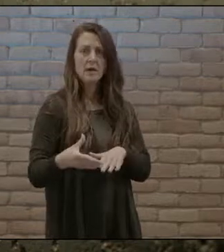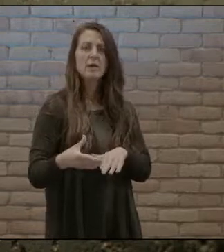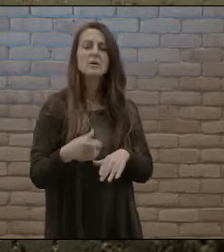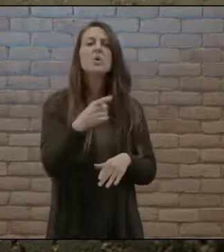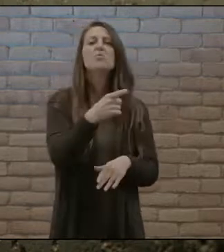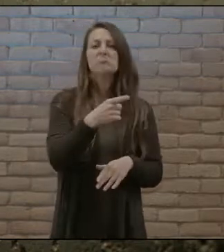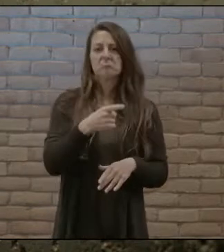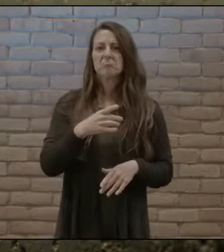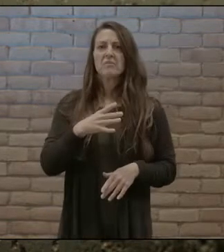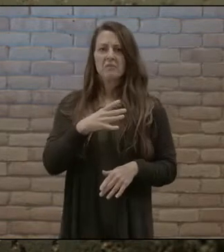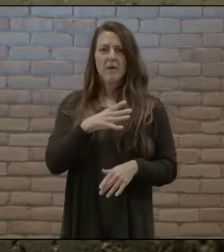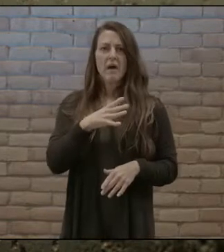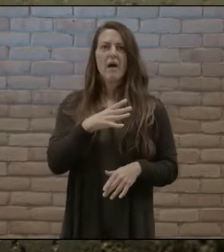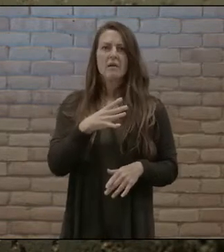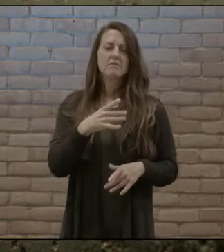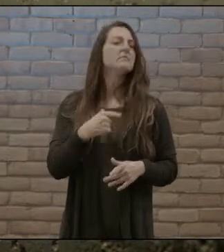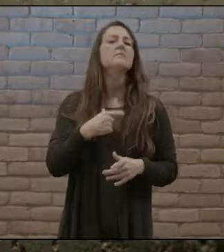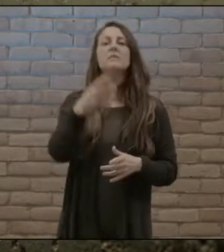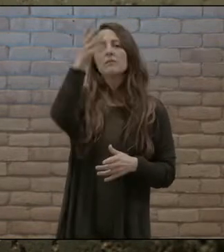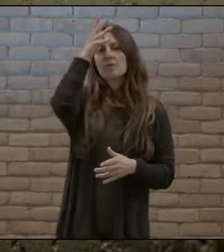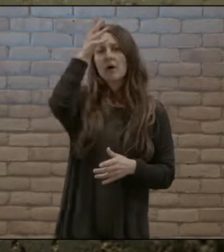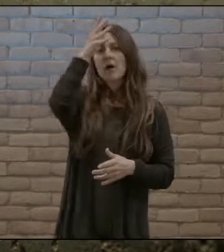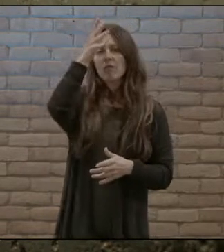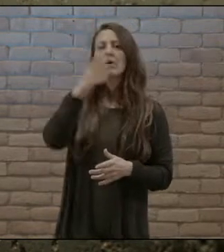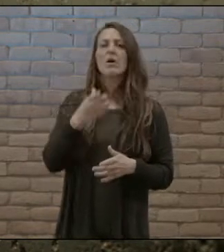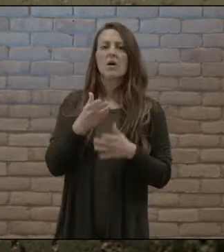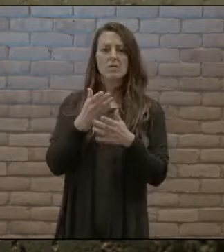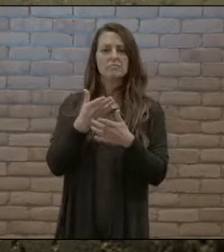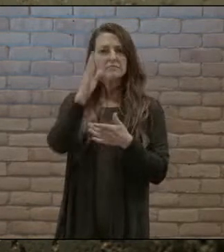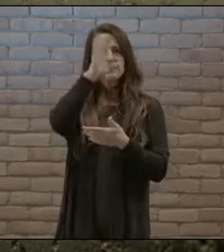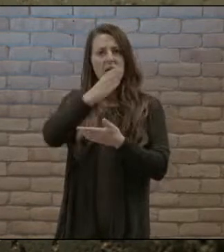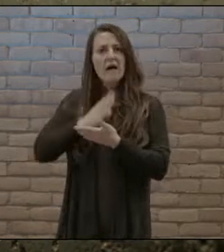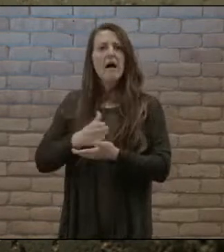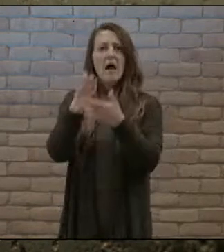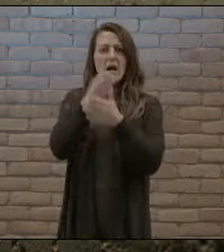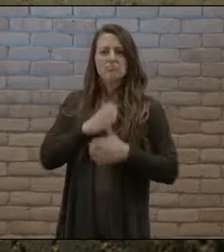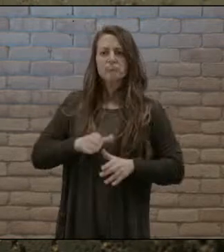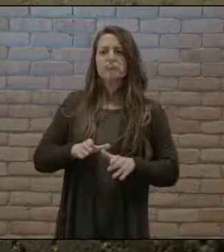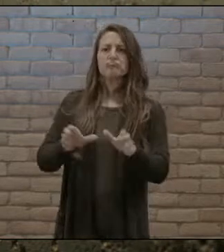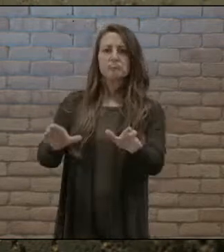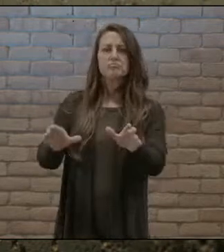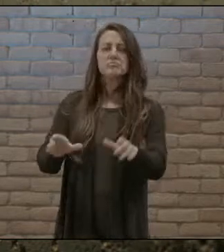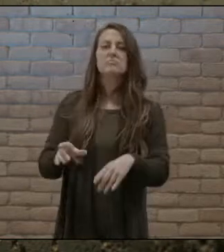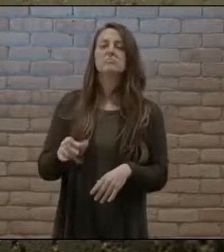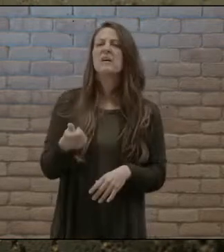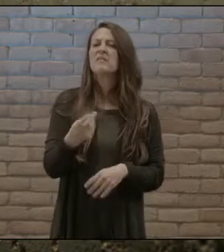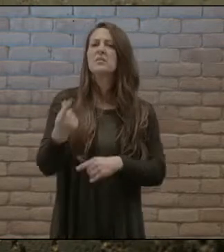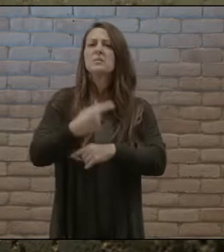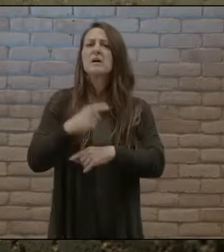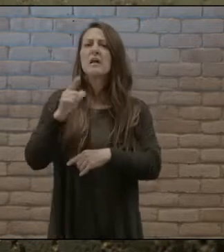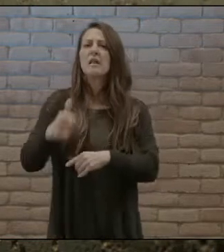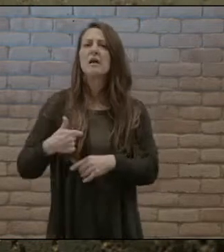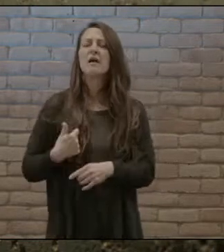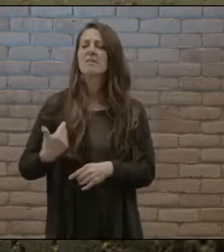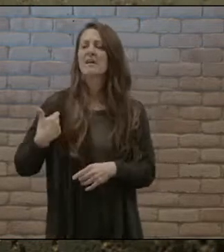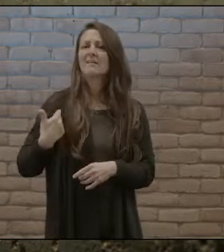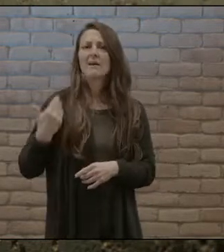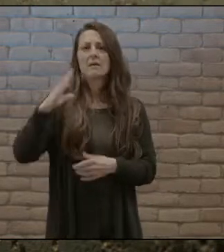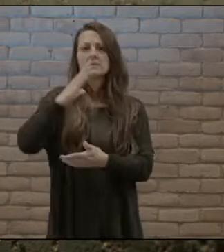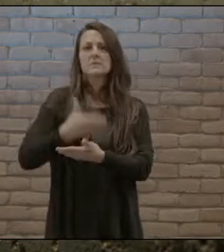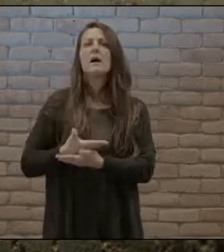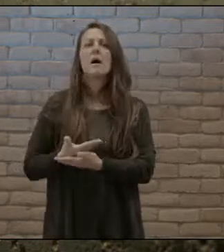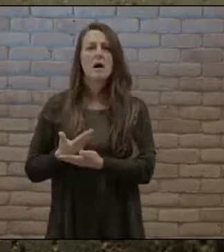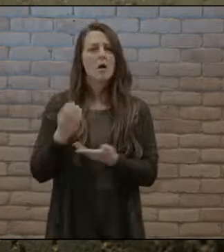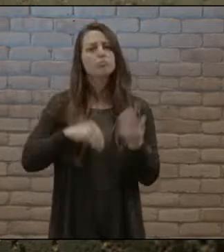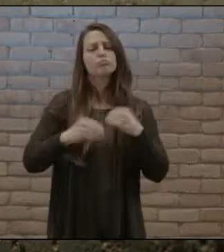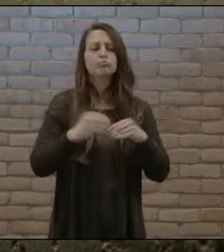wealth between his sons. A few days later, this younger son packed all his belongings and moved to